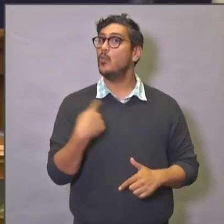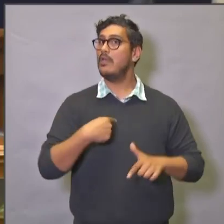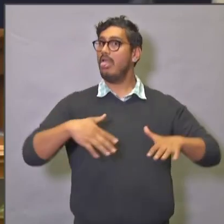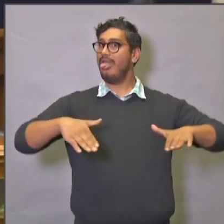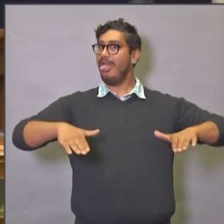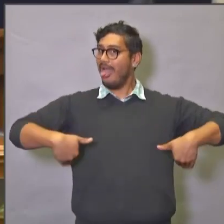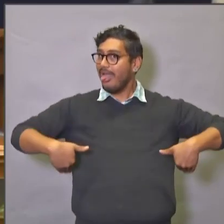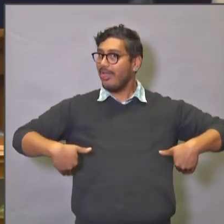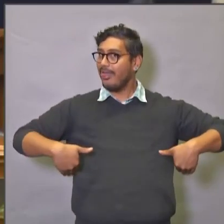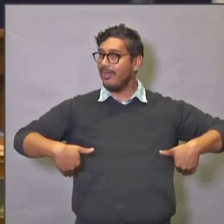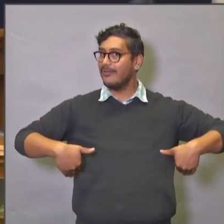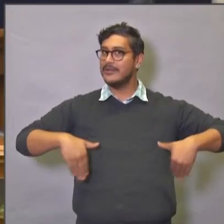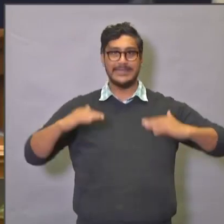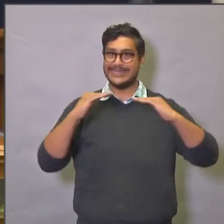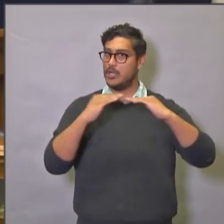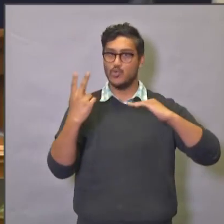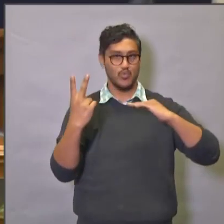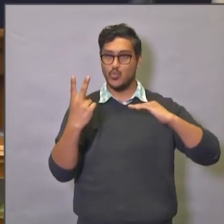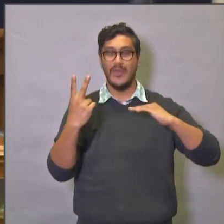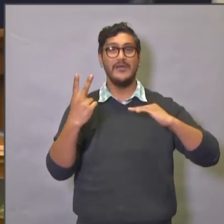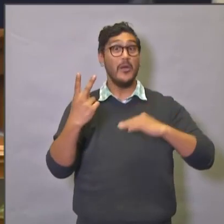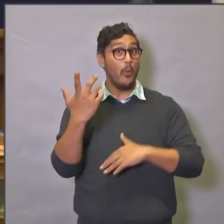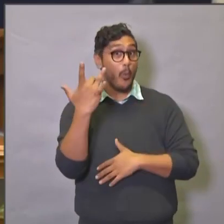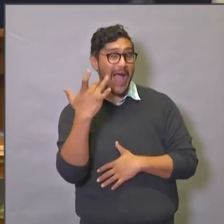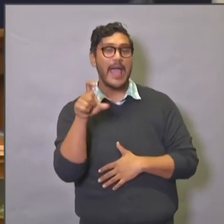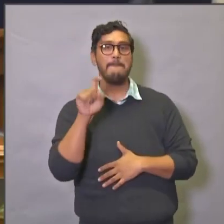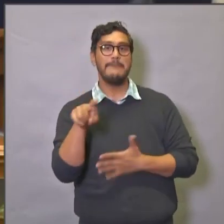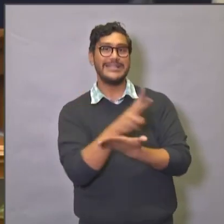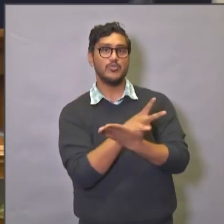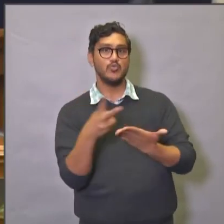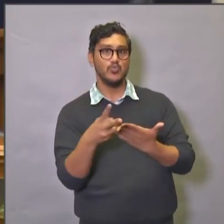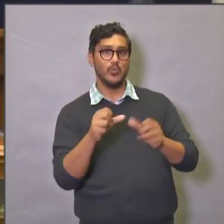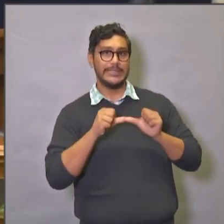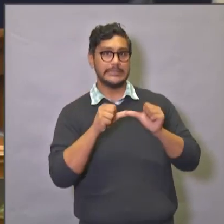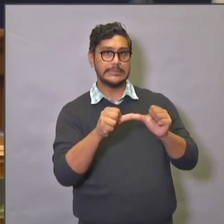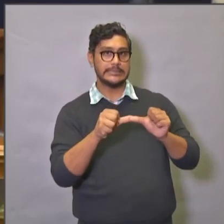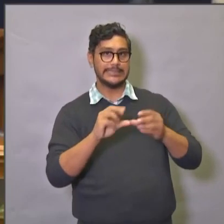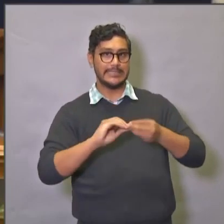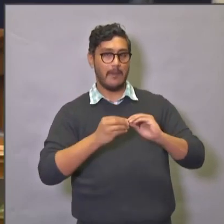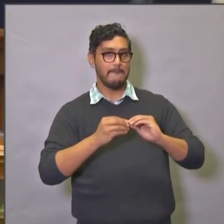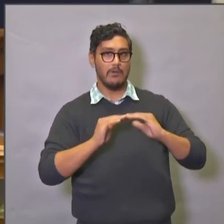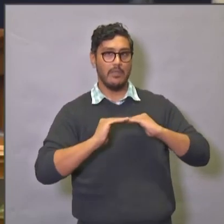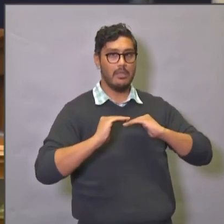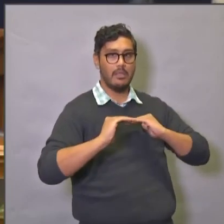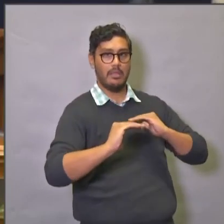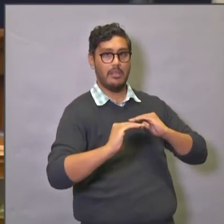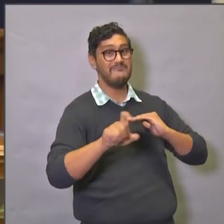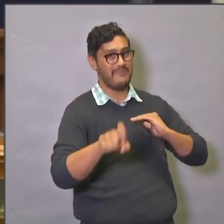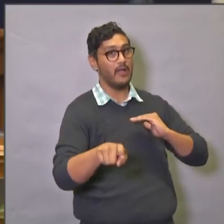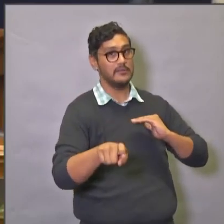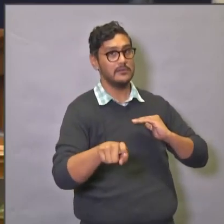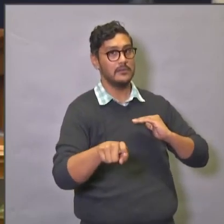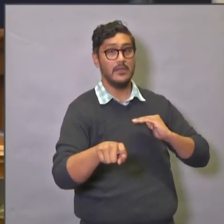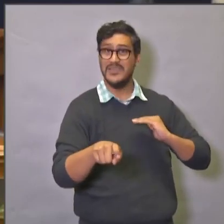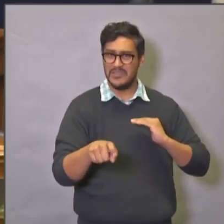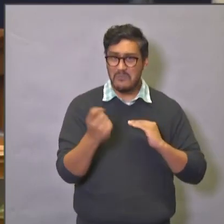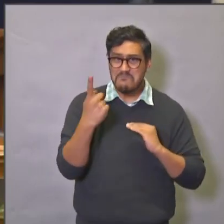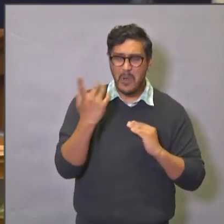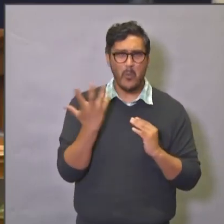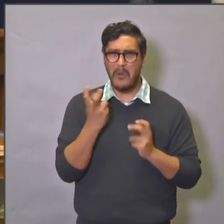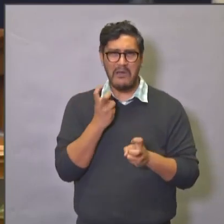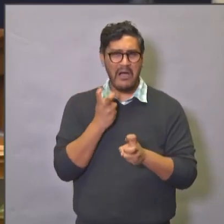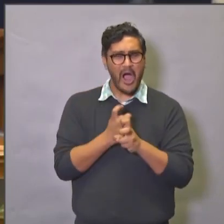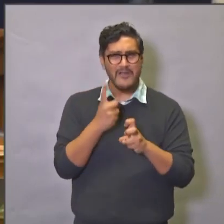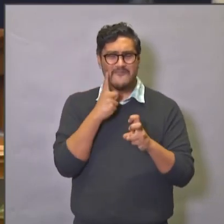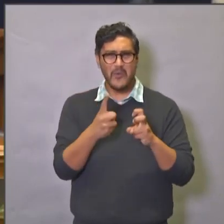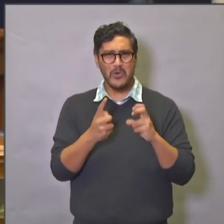2 consecutive weeks of qualifying. And for us, the issue that's been most difficult to move us from Tier 1 to Tier 2